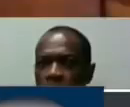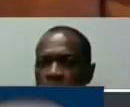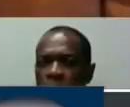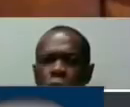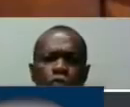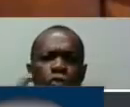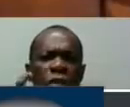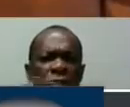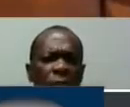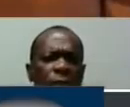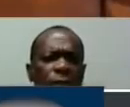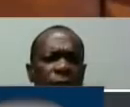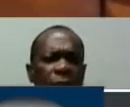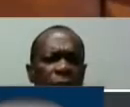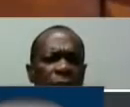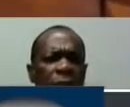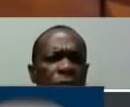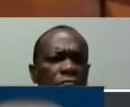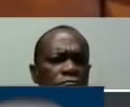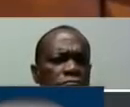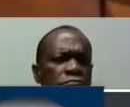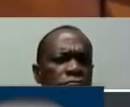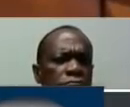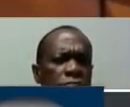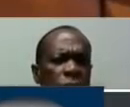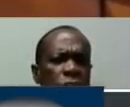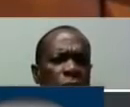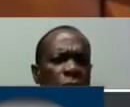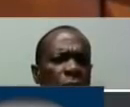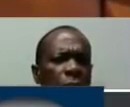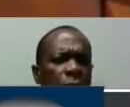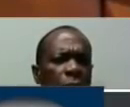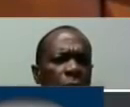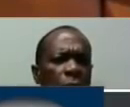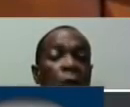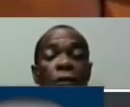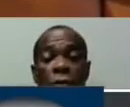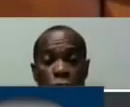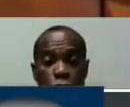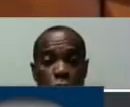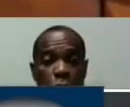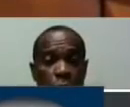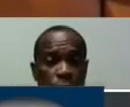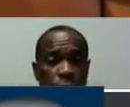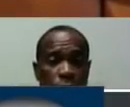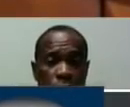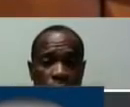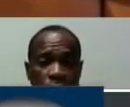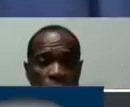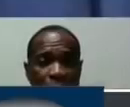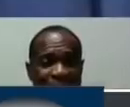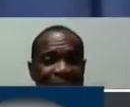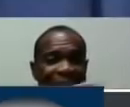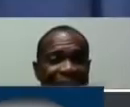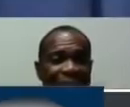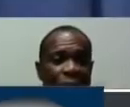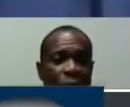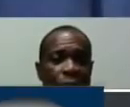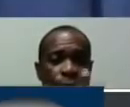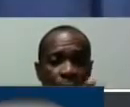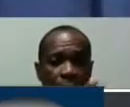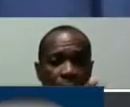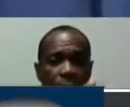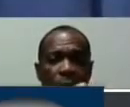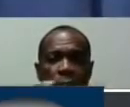So let's break up children under 12 into two groups: 0 to 5, 5 to 11.